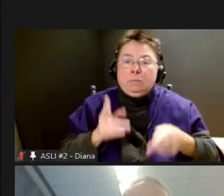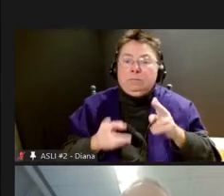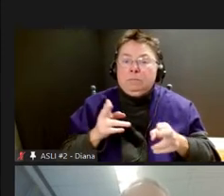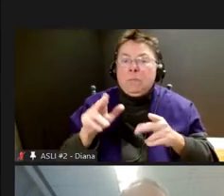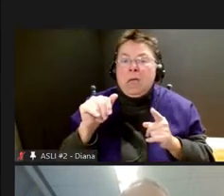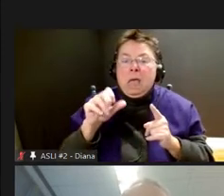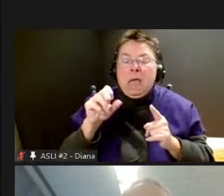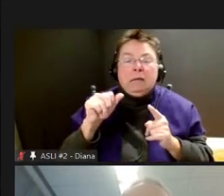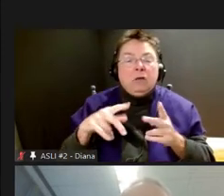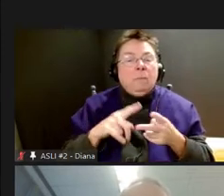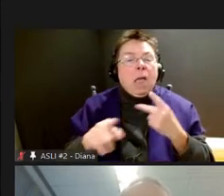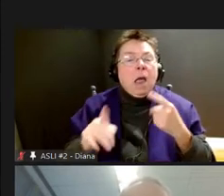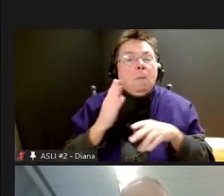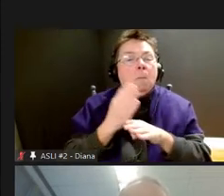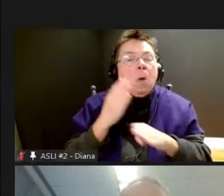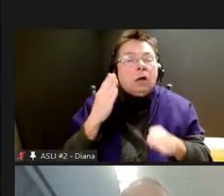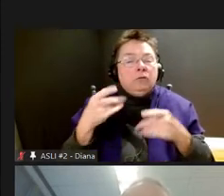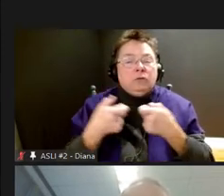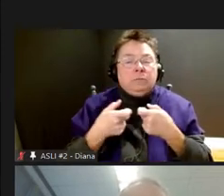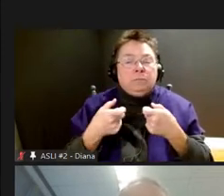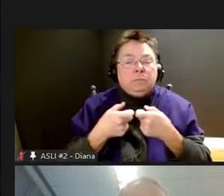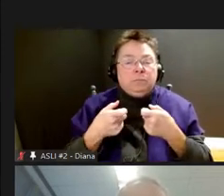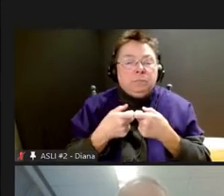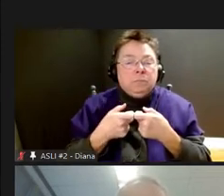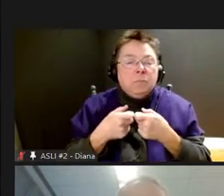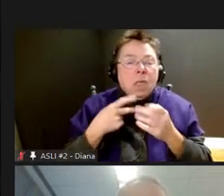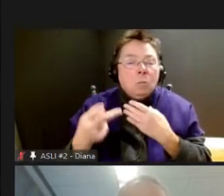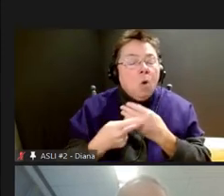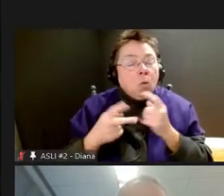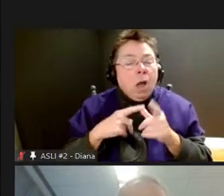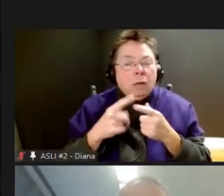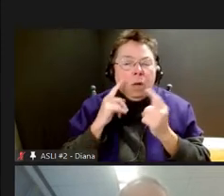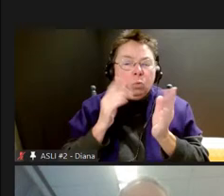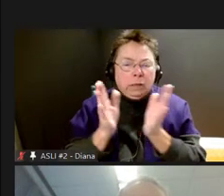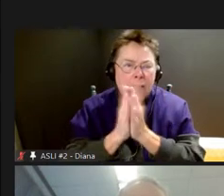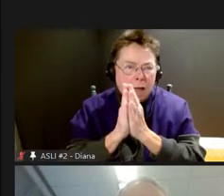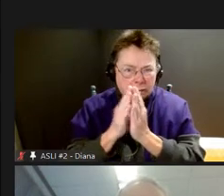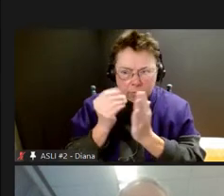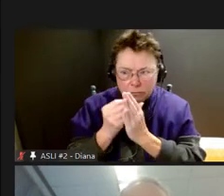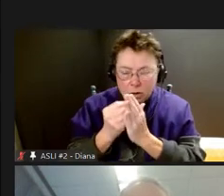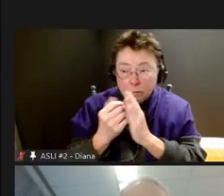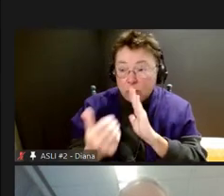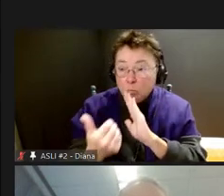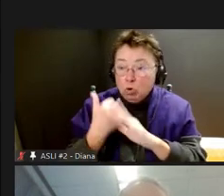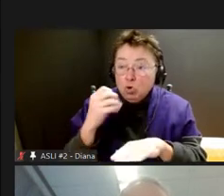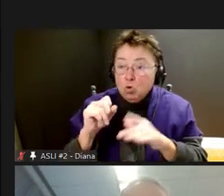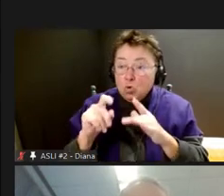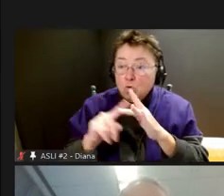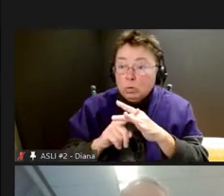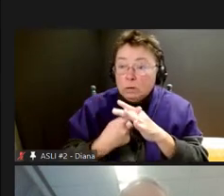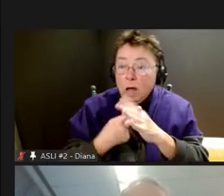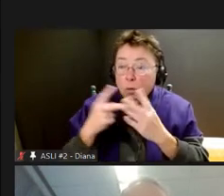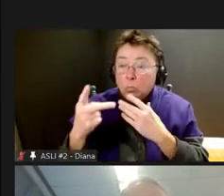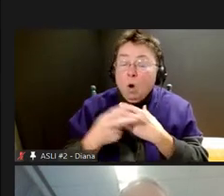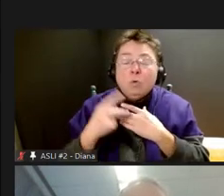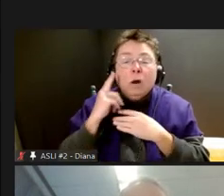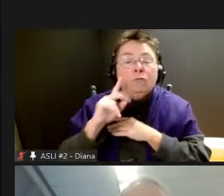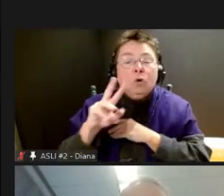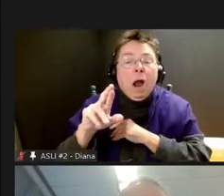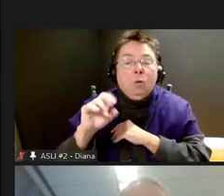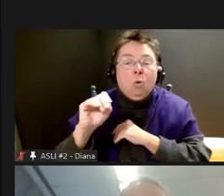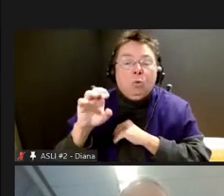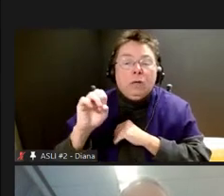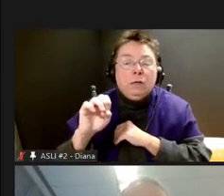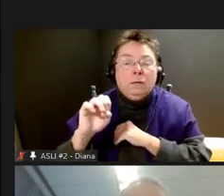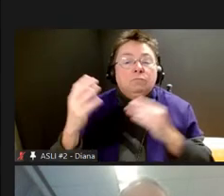bus electrification programs. And we'll also be requesting funding from the New Starts program for the RLE project.